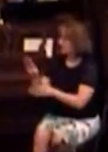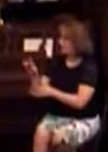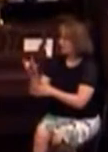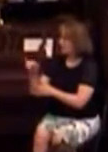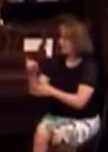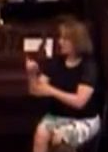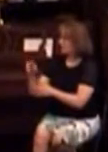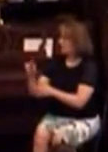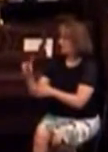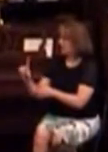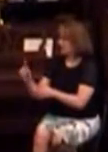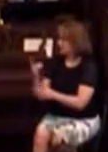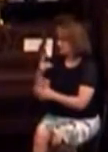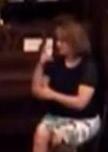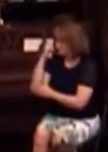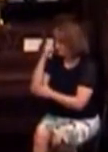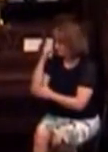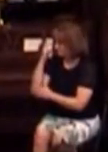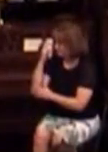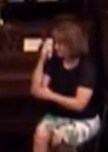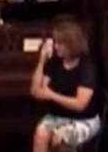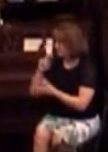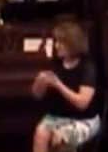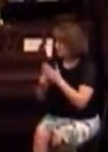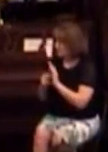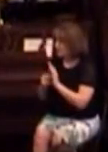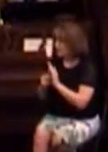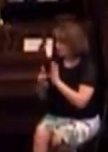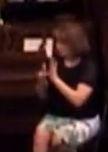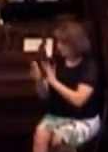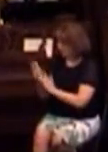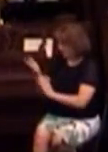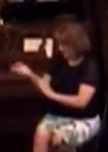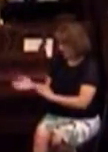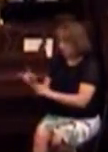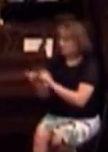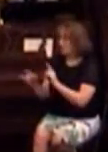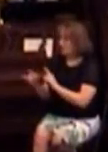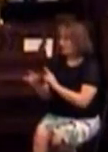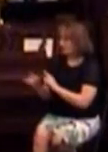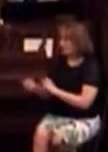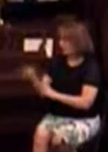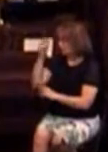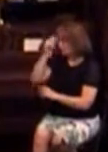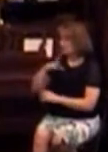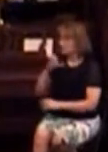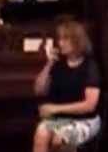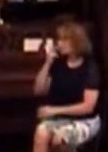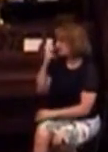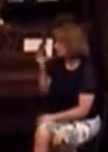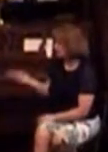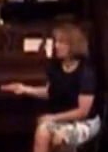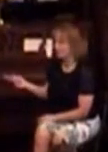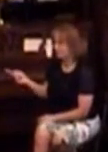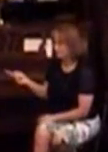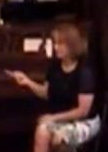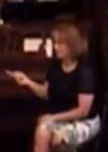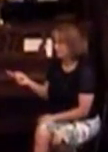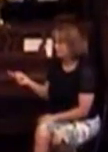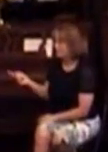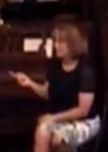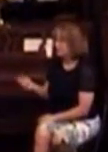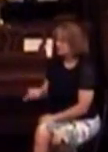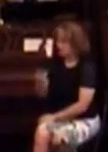see him. Isn't that crazy? So they're walking and talking, and they're expressing their grief over what's happened. At one